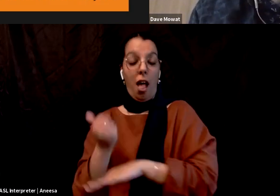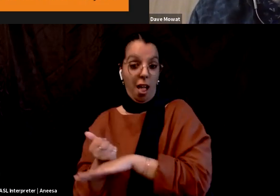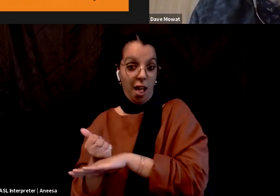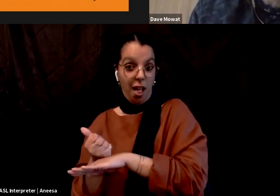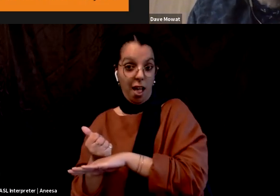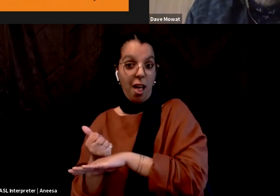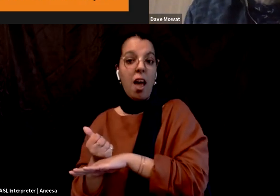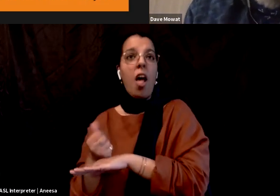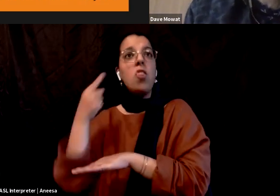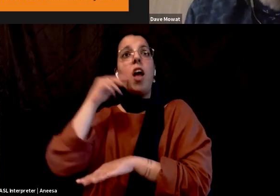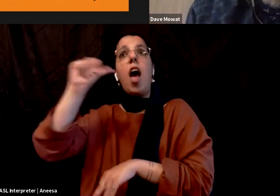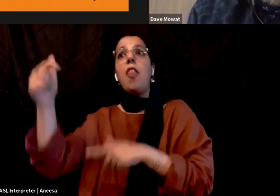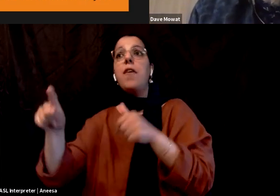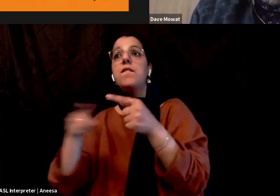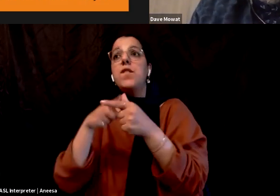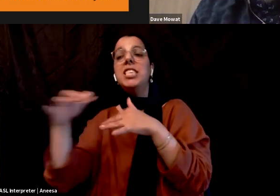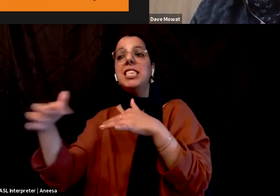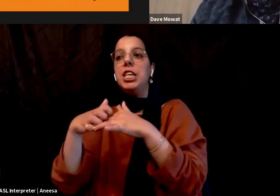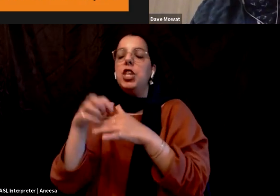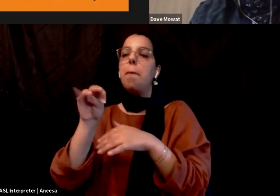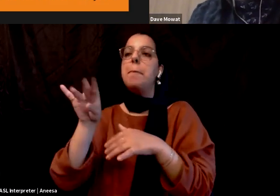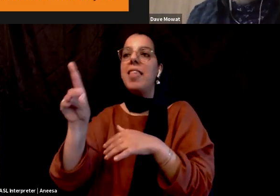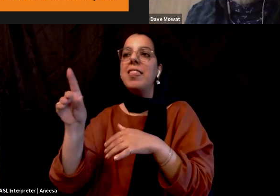Mud Lake, Scugog Island,